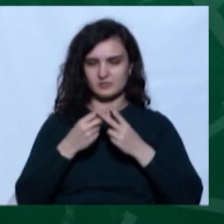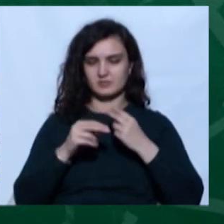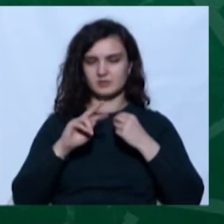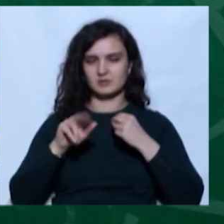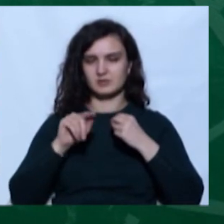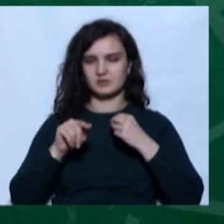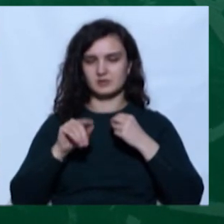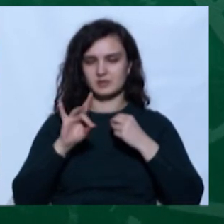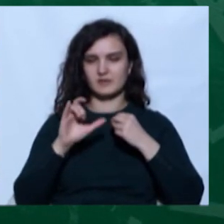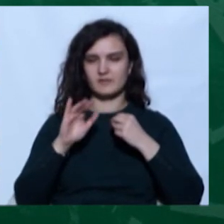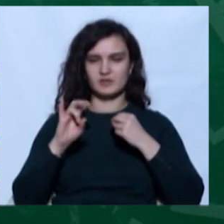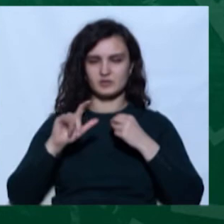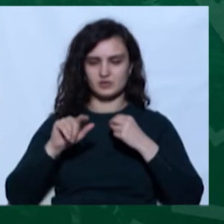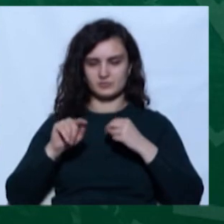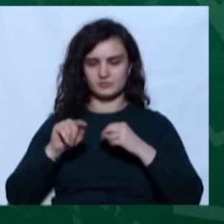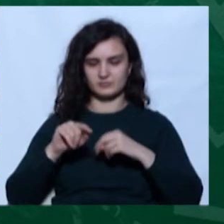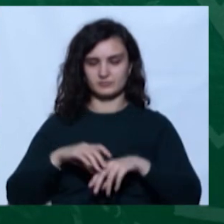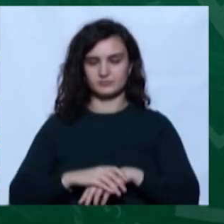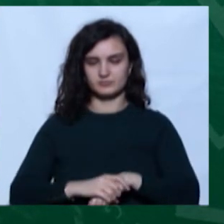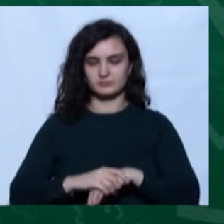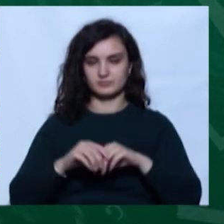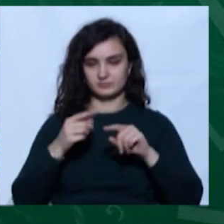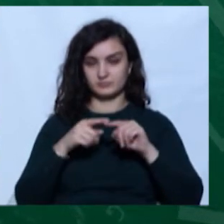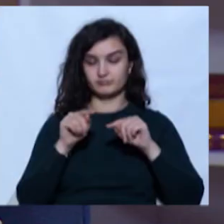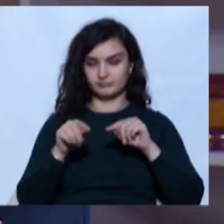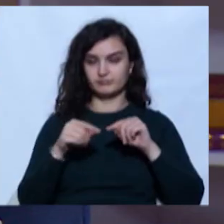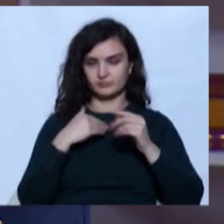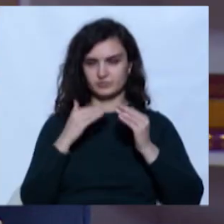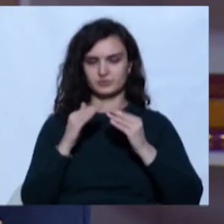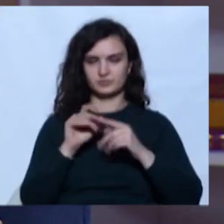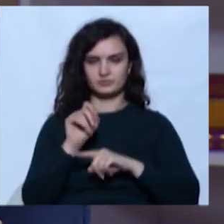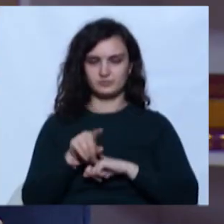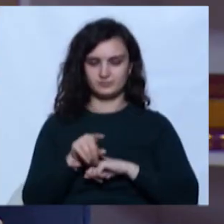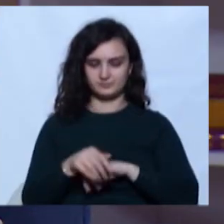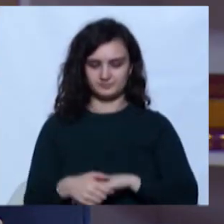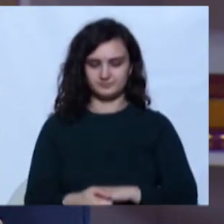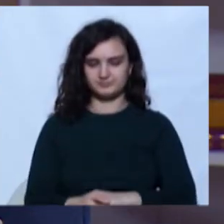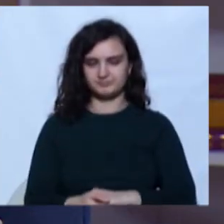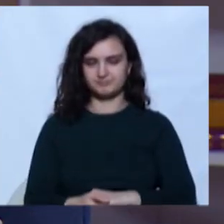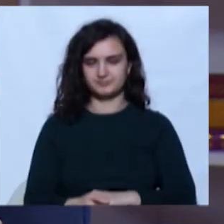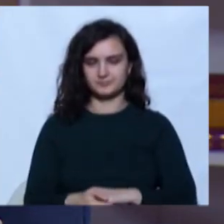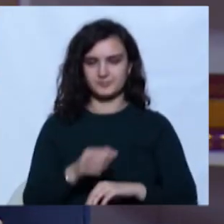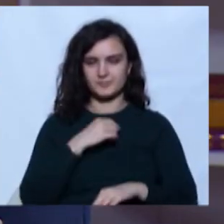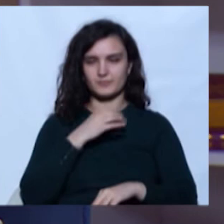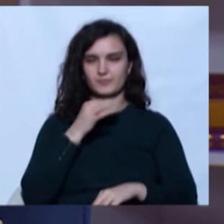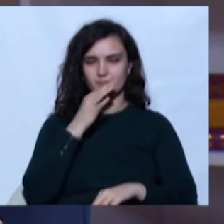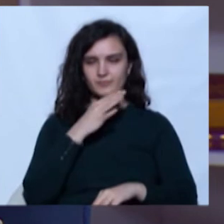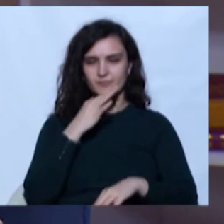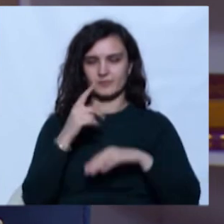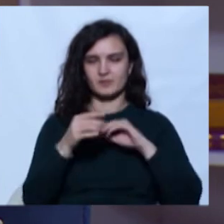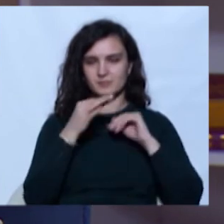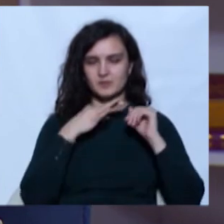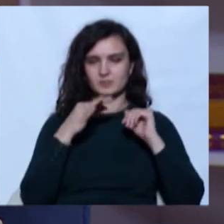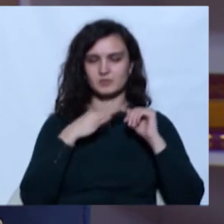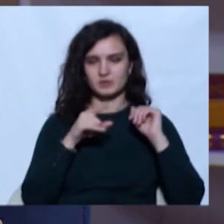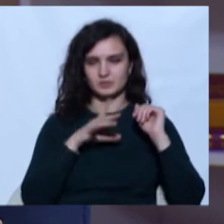and revenge. That brings us to our homework. I've enjoyed a lot of the answers that have been